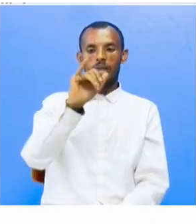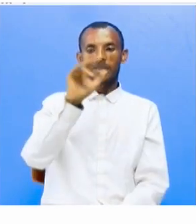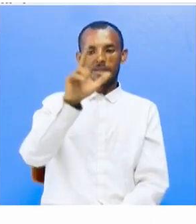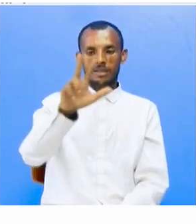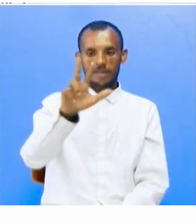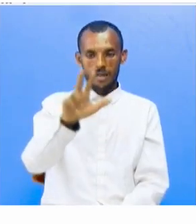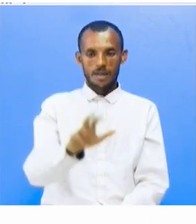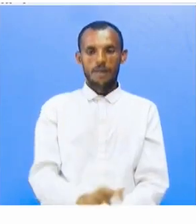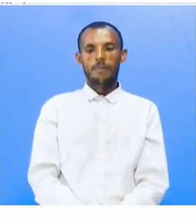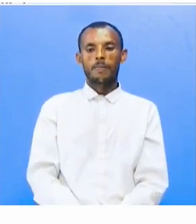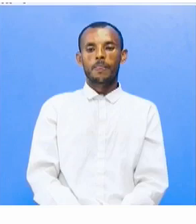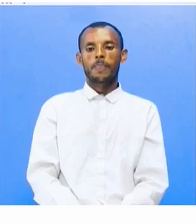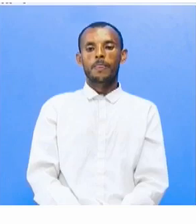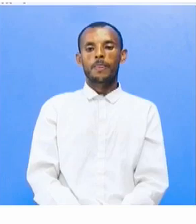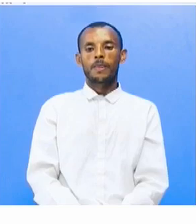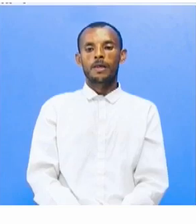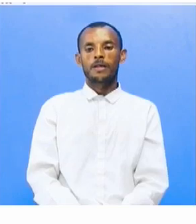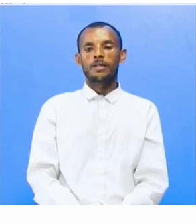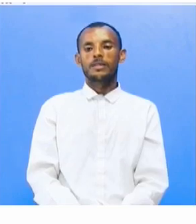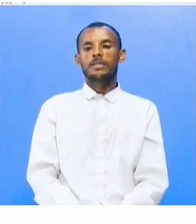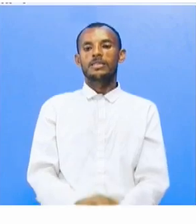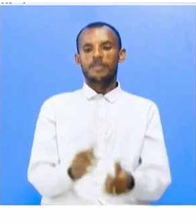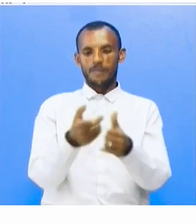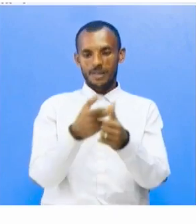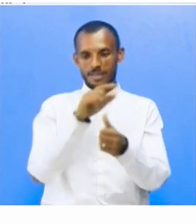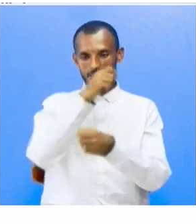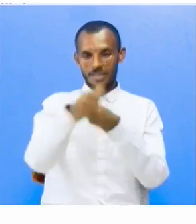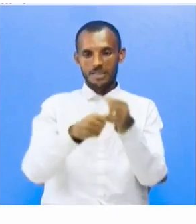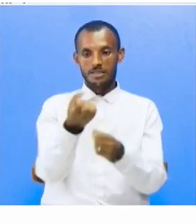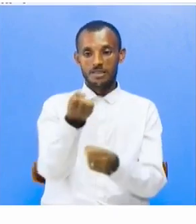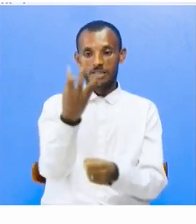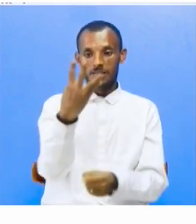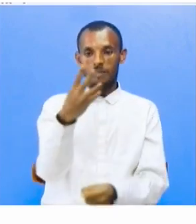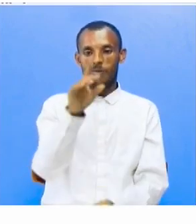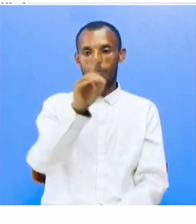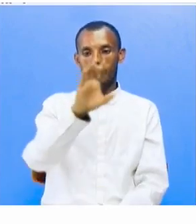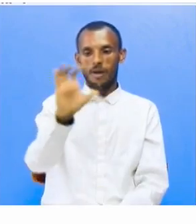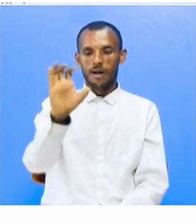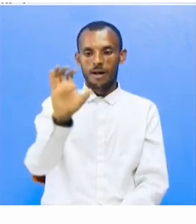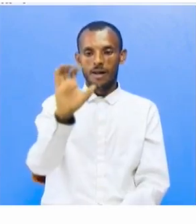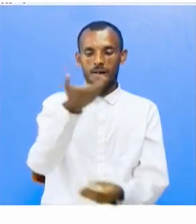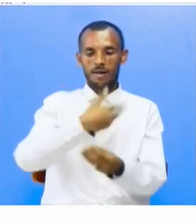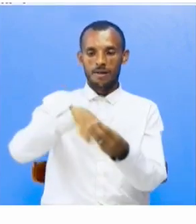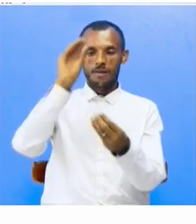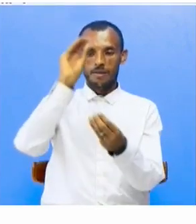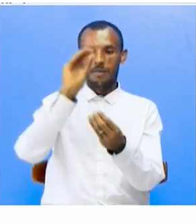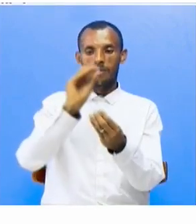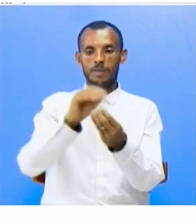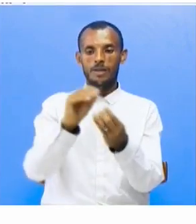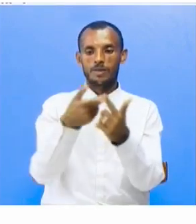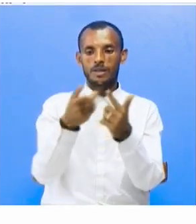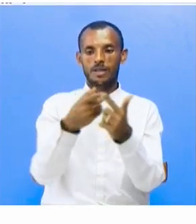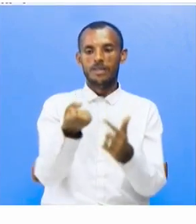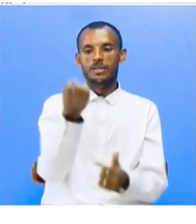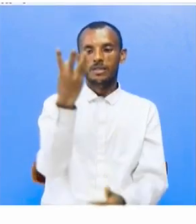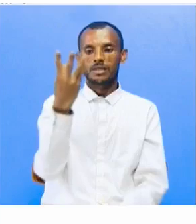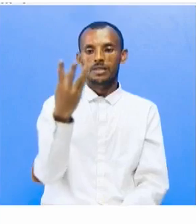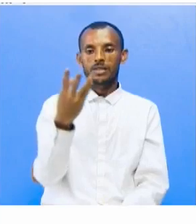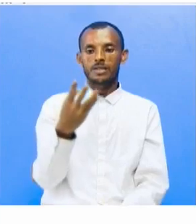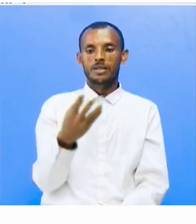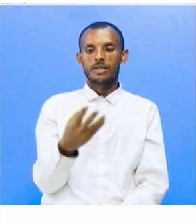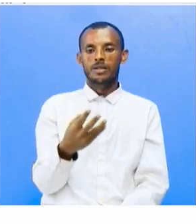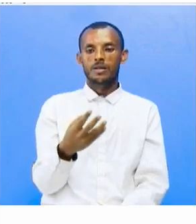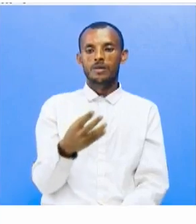plus I3. So the first year's interest is this 100. Second year's interest is